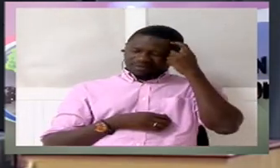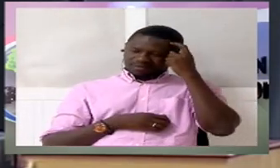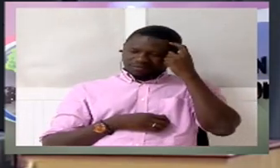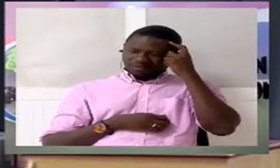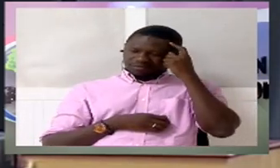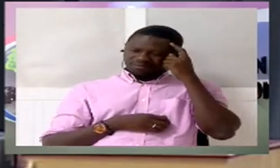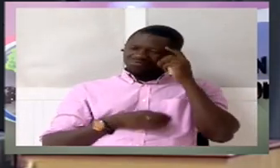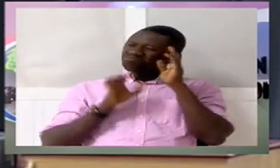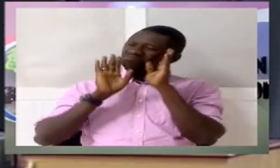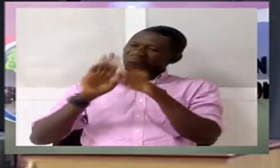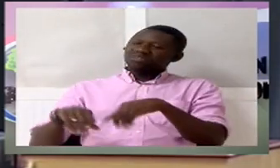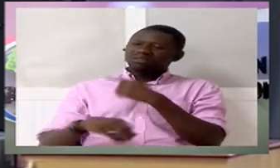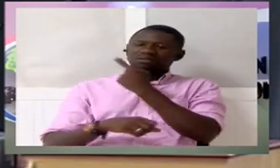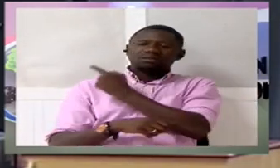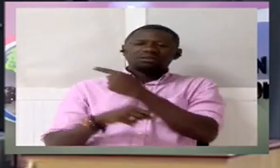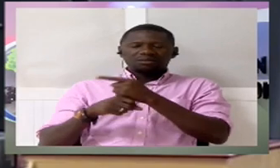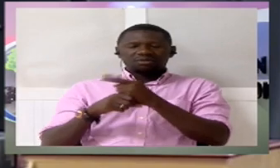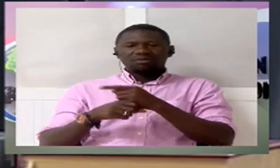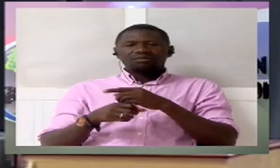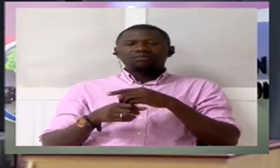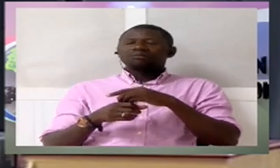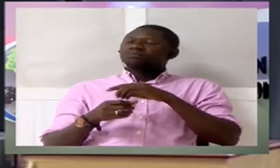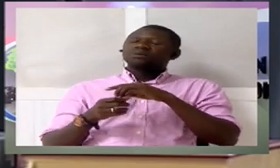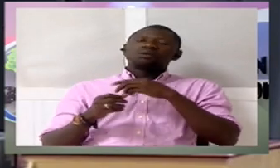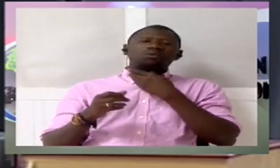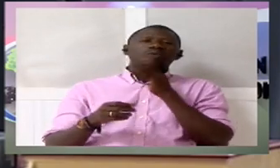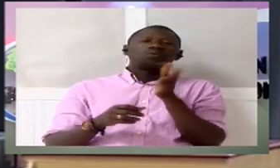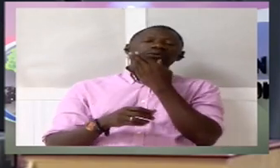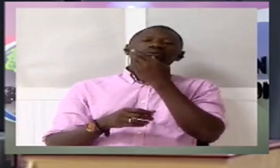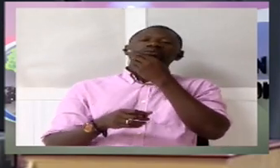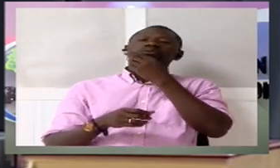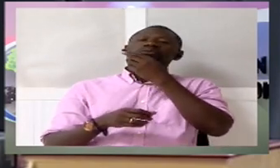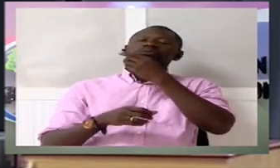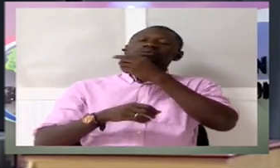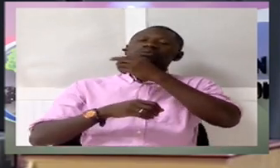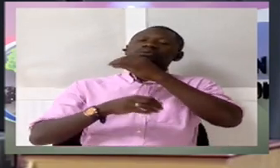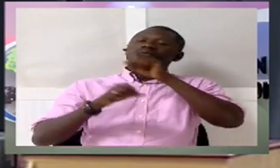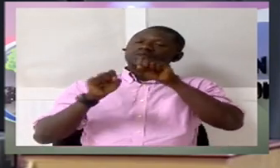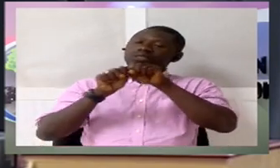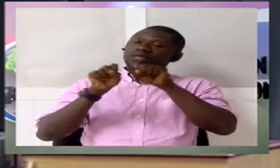life. I ended up leaving the country. I went to Senegal.